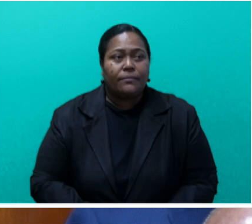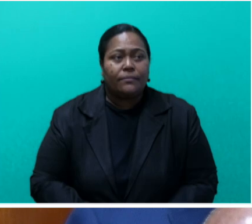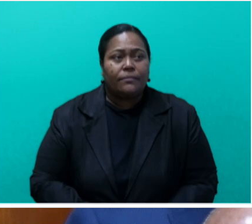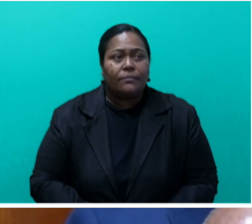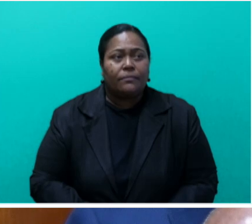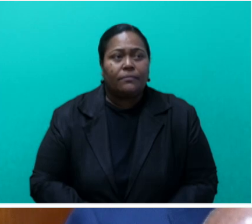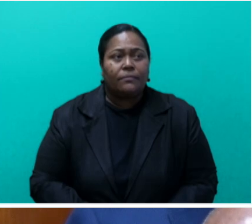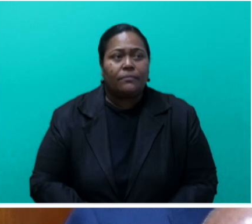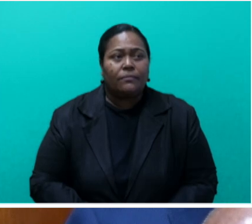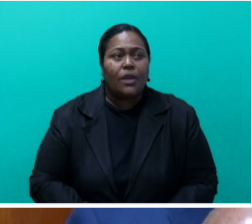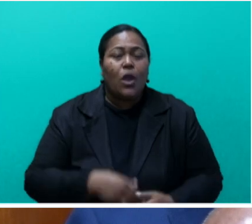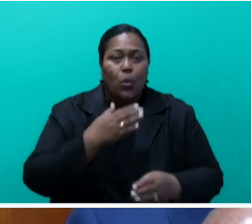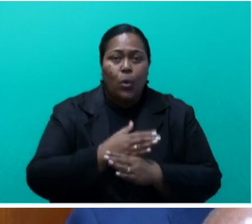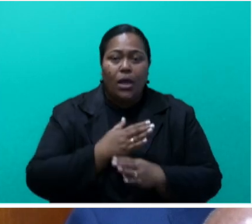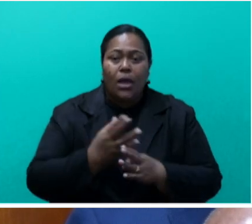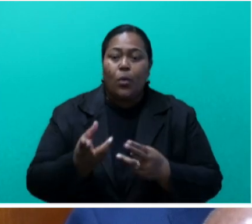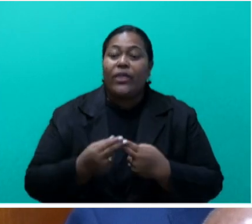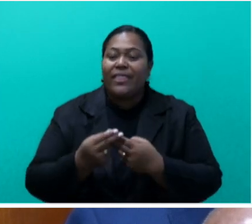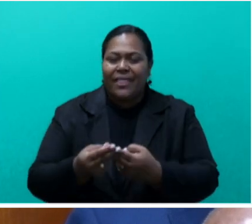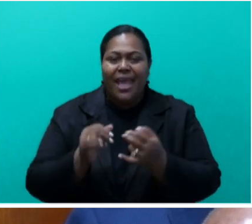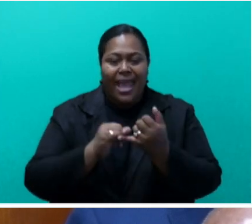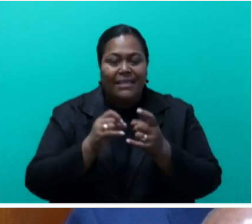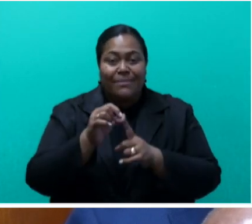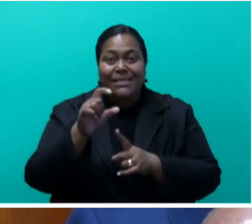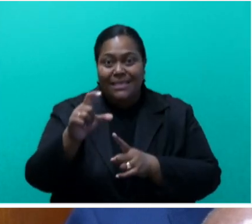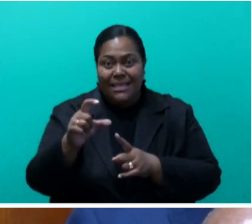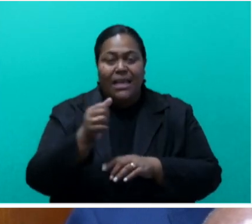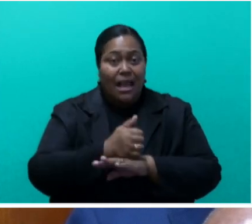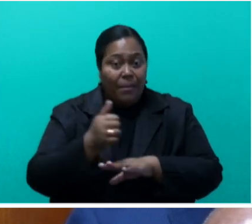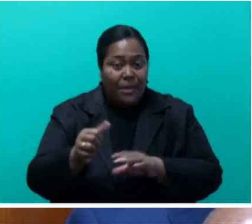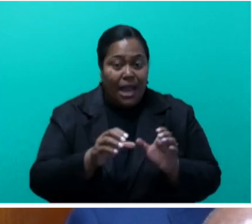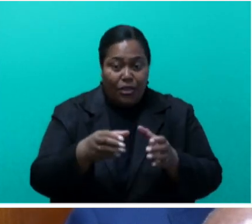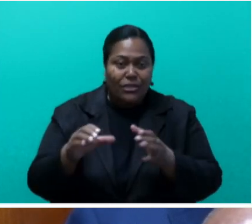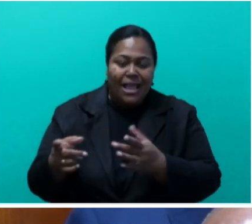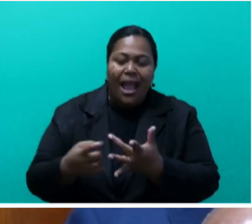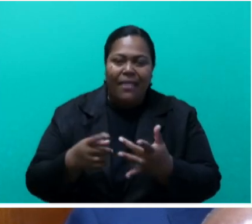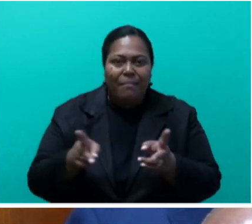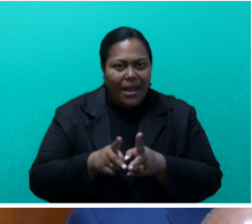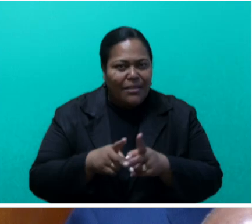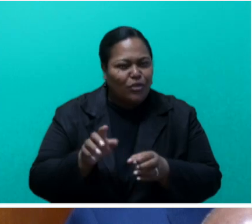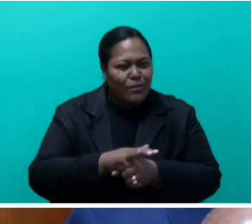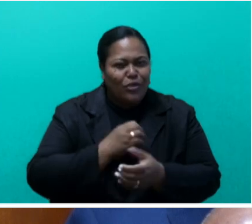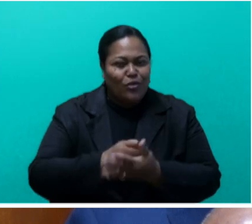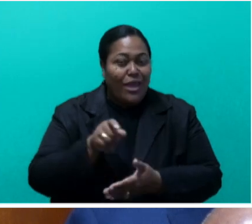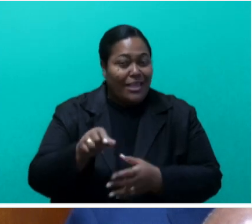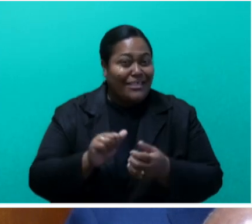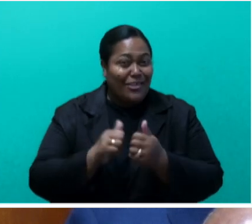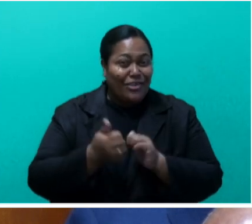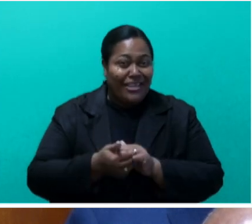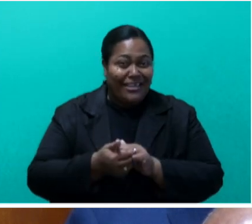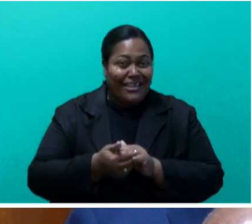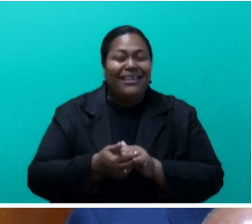work will commence with SPC, relevant government agencies, and other partners to ensure that this extraordinary session